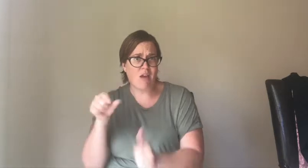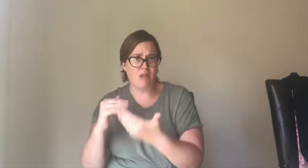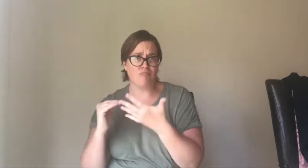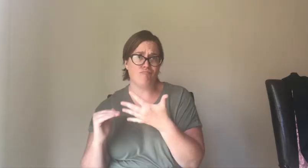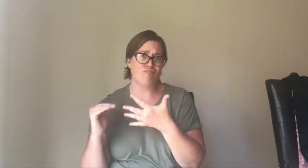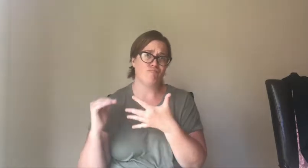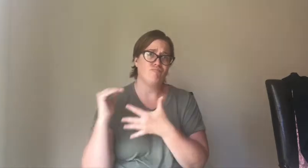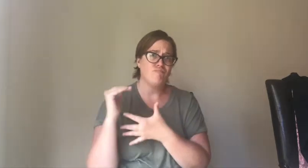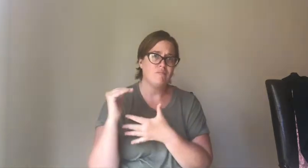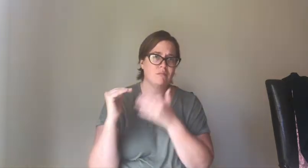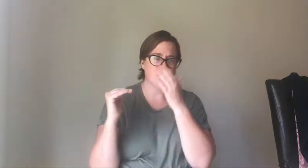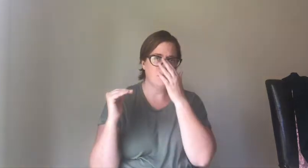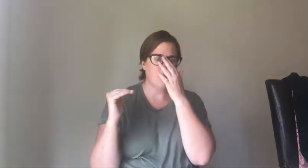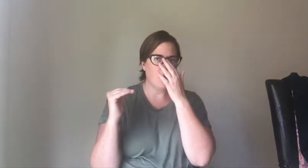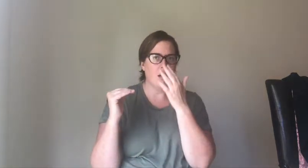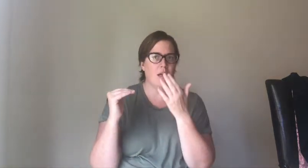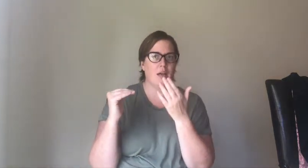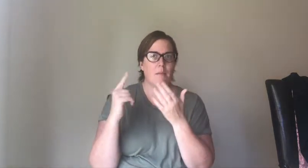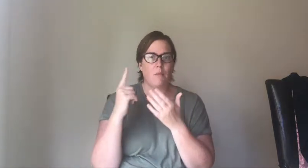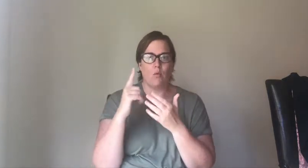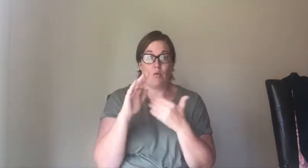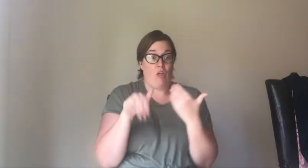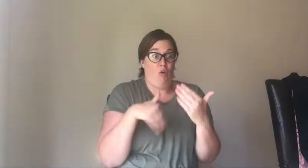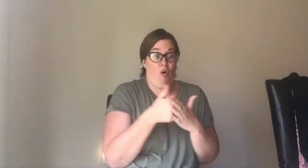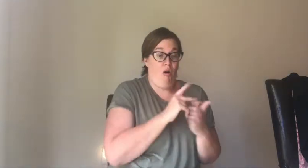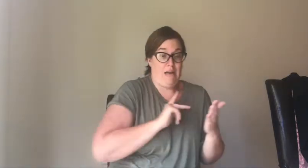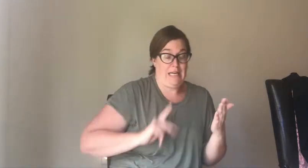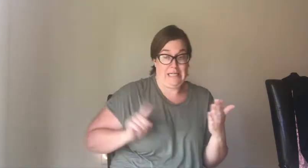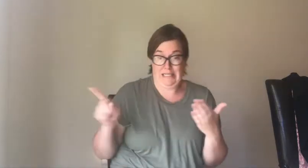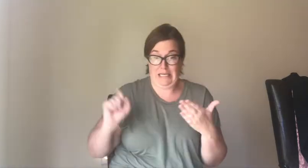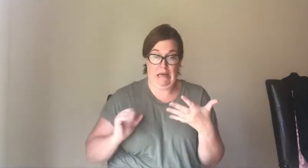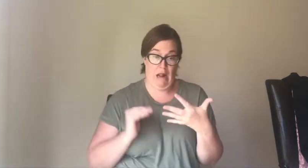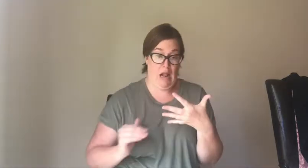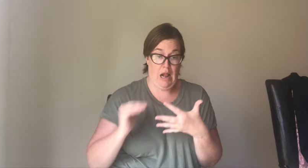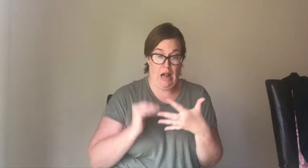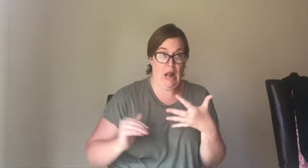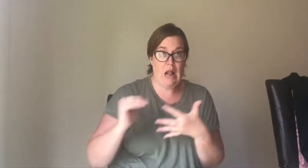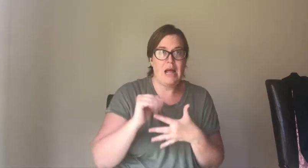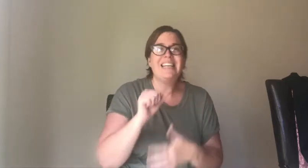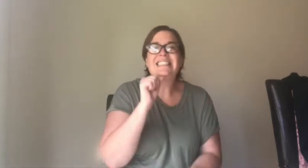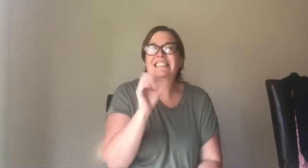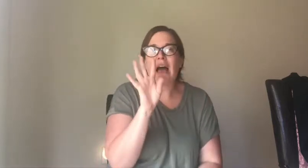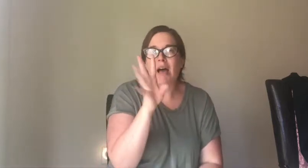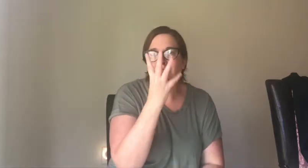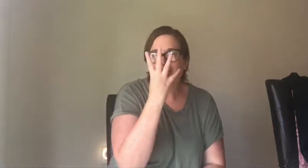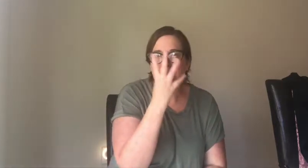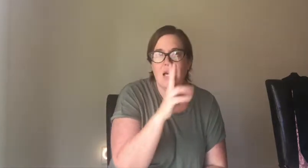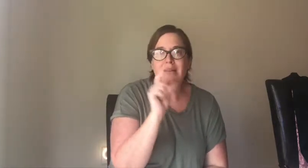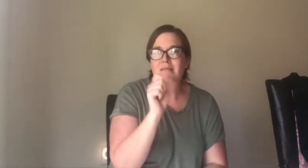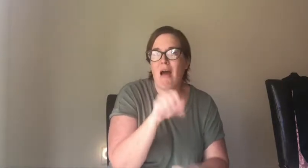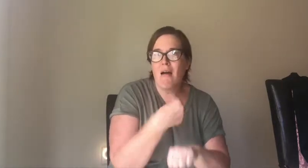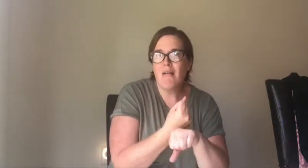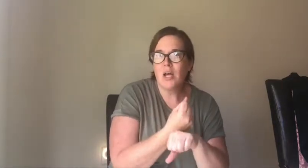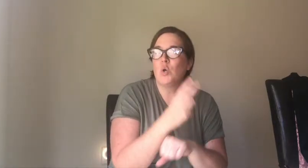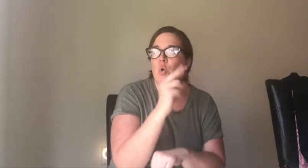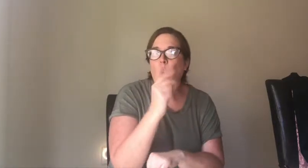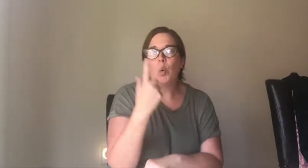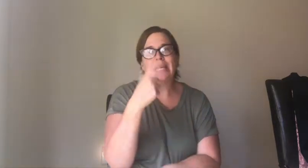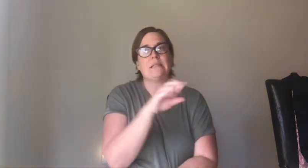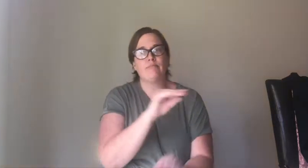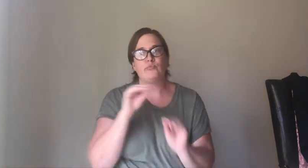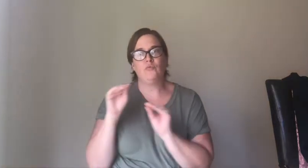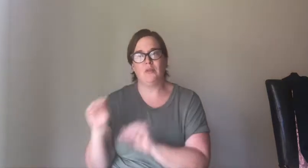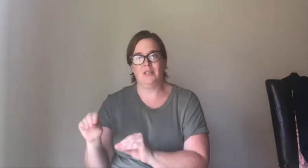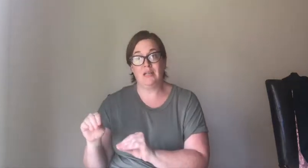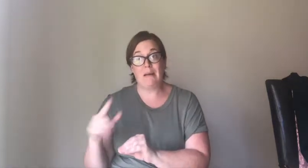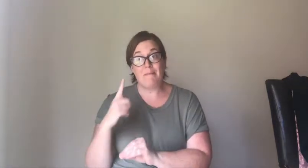Babylon. That's where they are. But they have rights. Think of them almost like second-class citizens. Like they're almost like